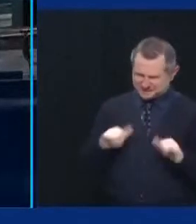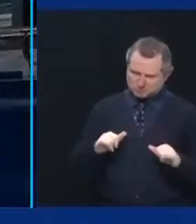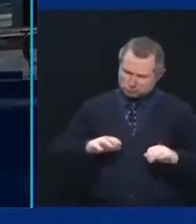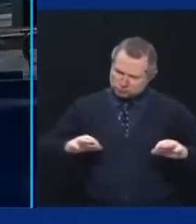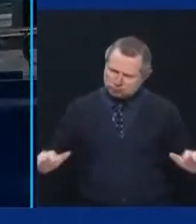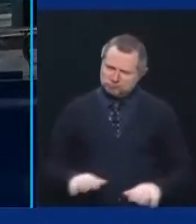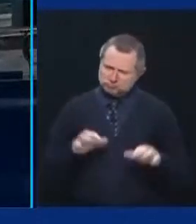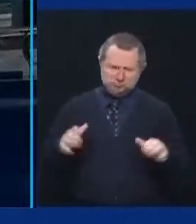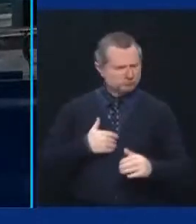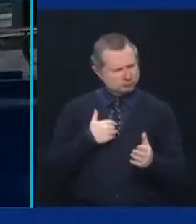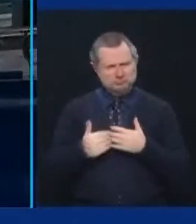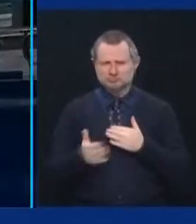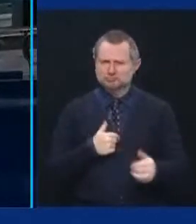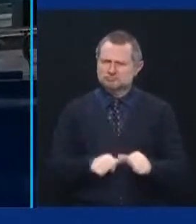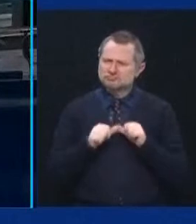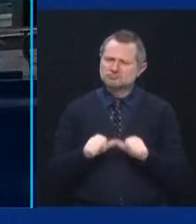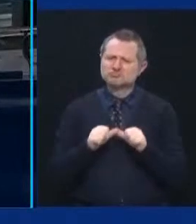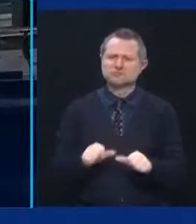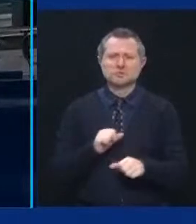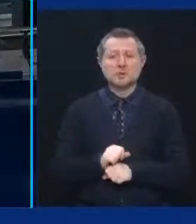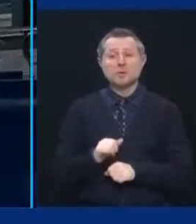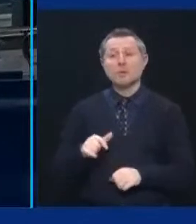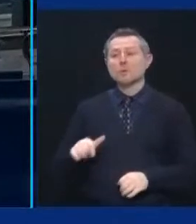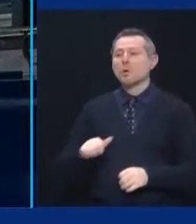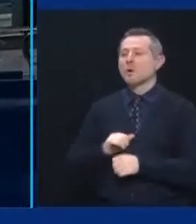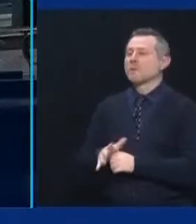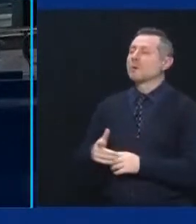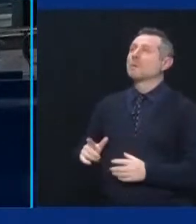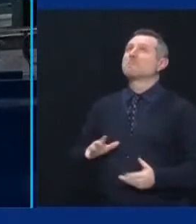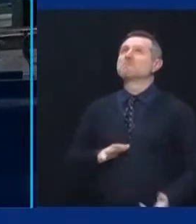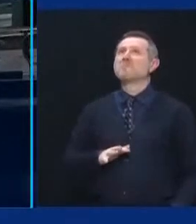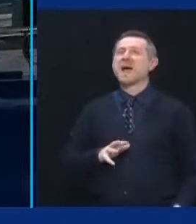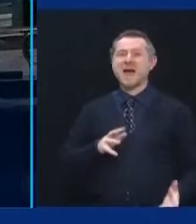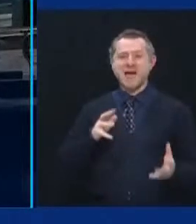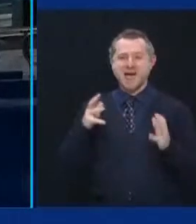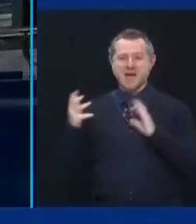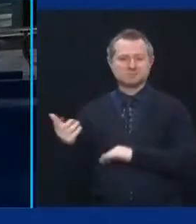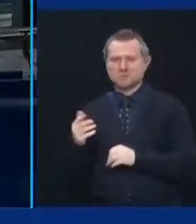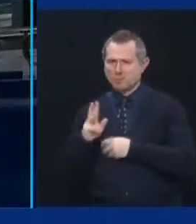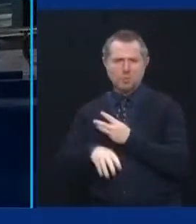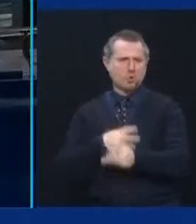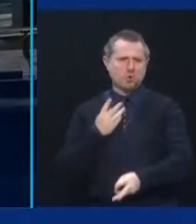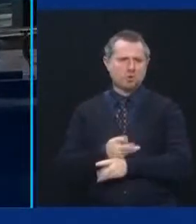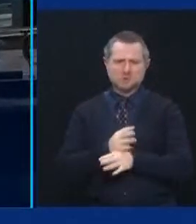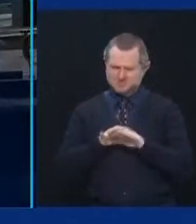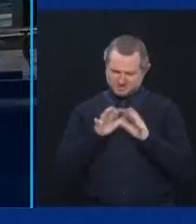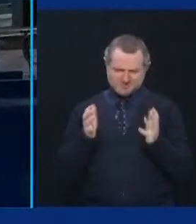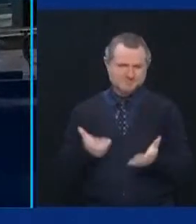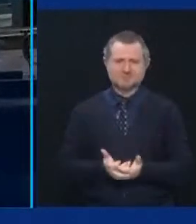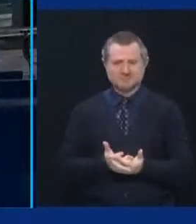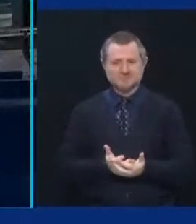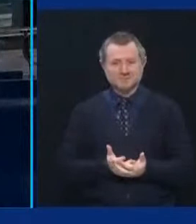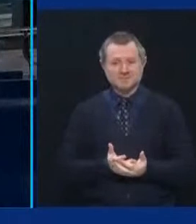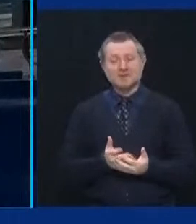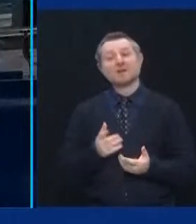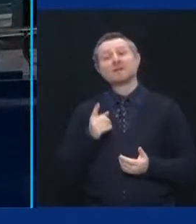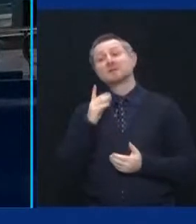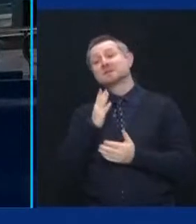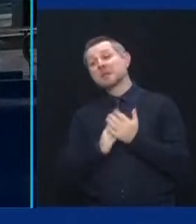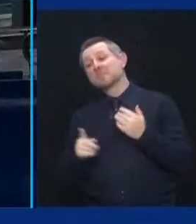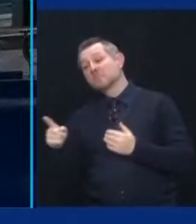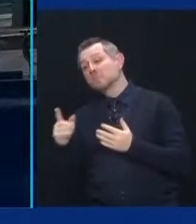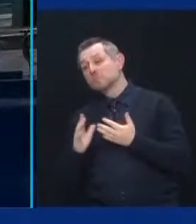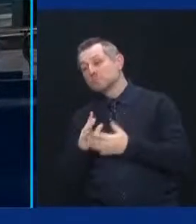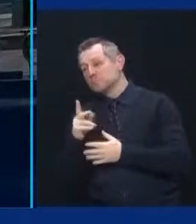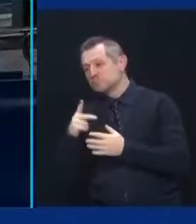was so traumatic and disruptive, and it disrupted construction projects all across the country,